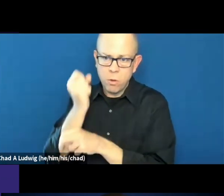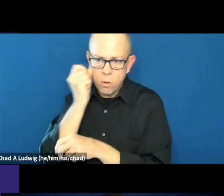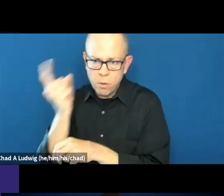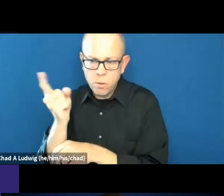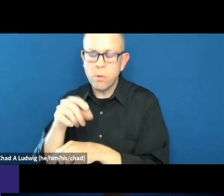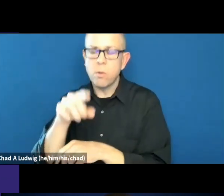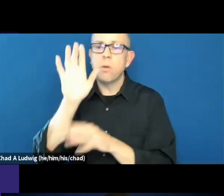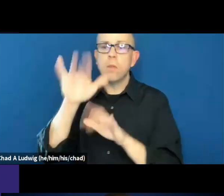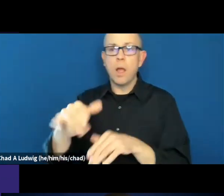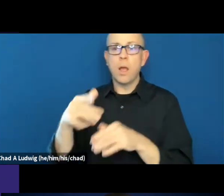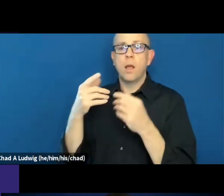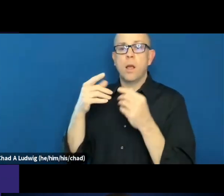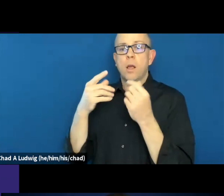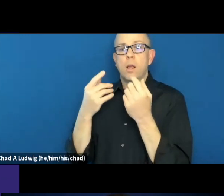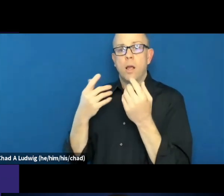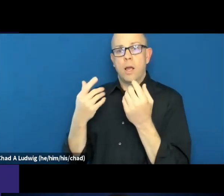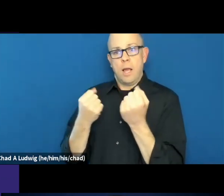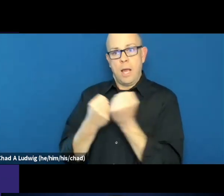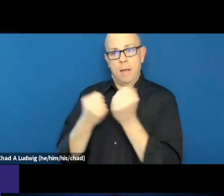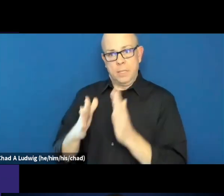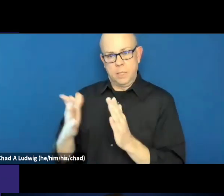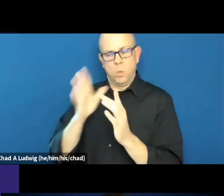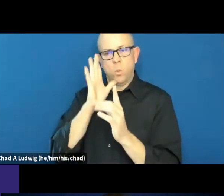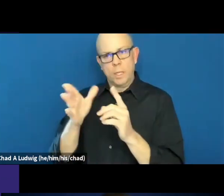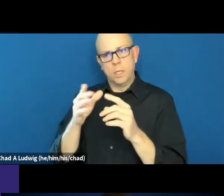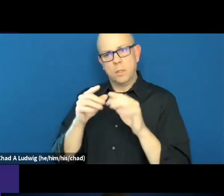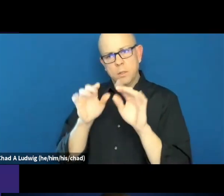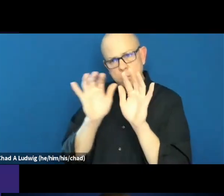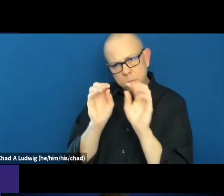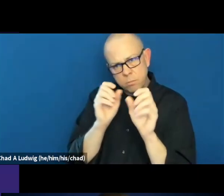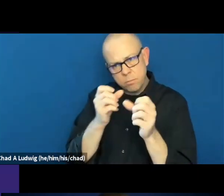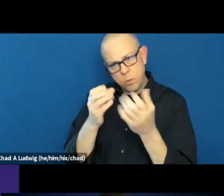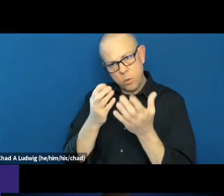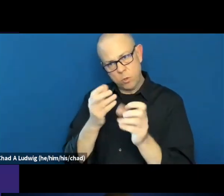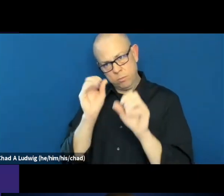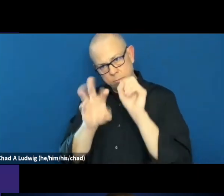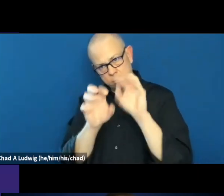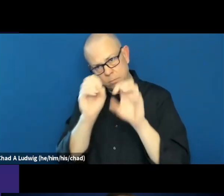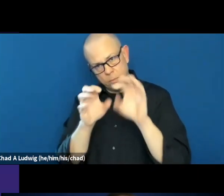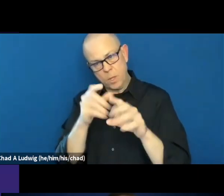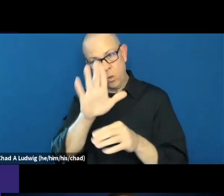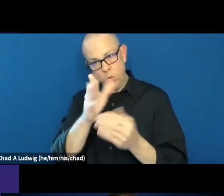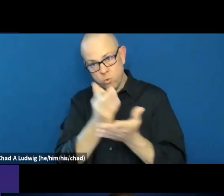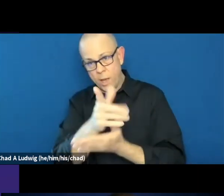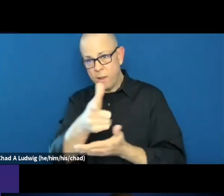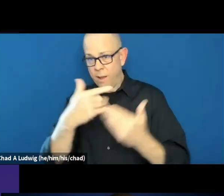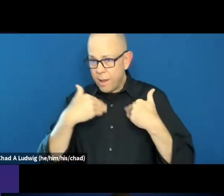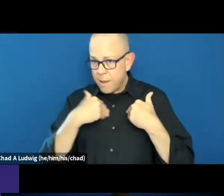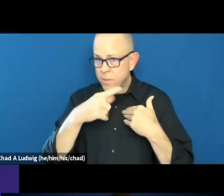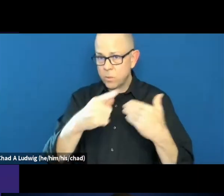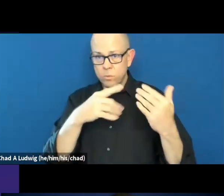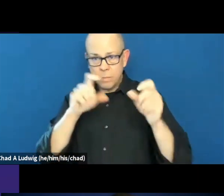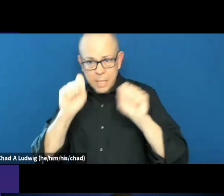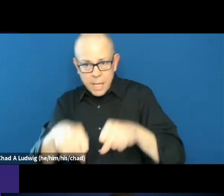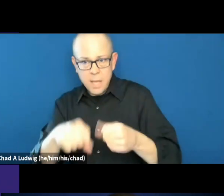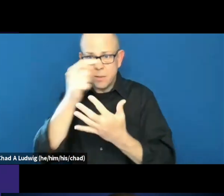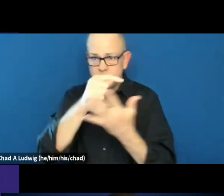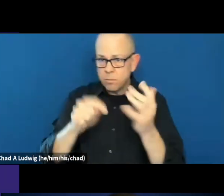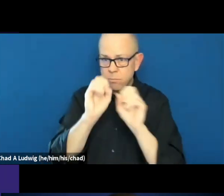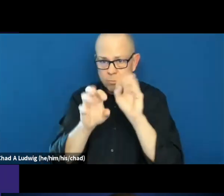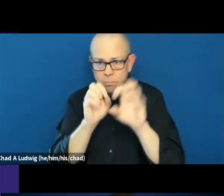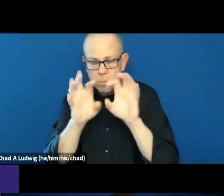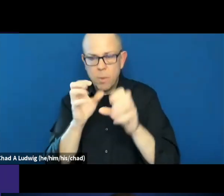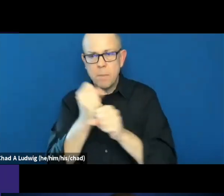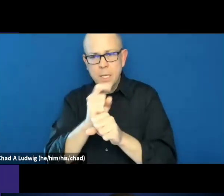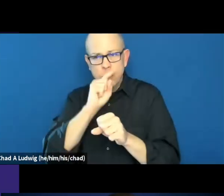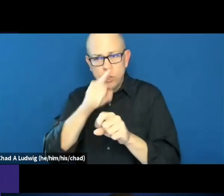and often very difficult to follow and understand. An advocate can work with you and give you information about the rights that